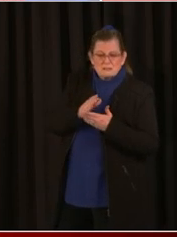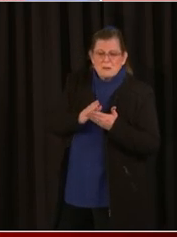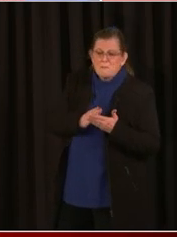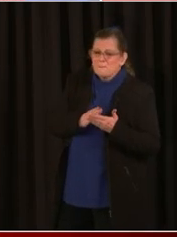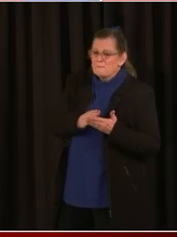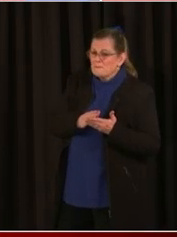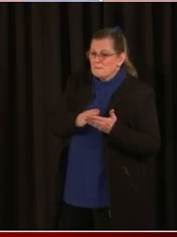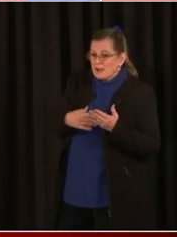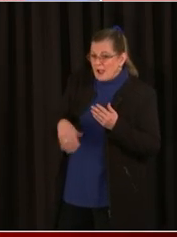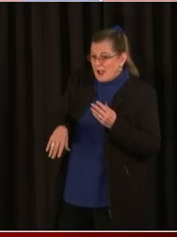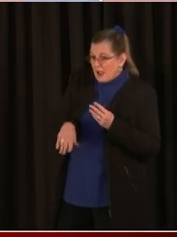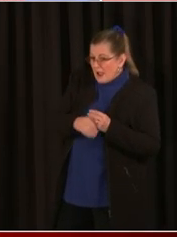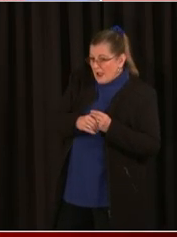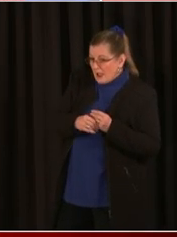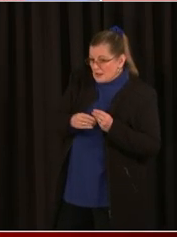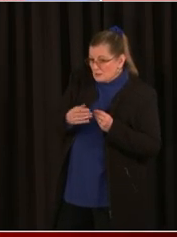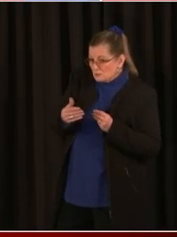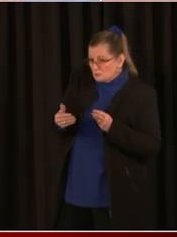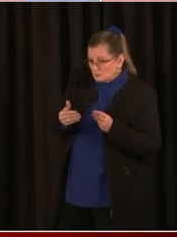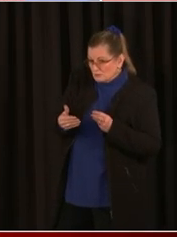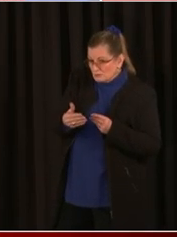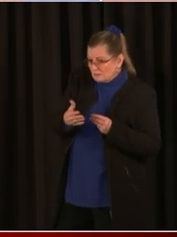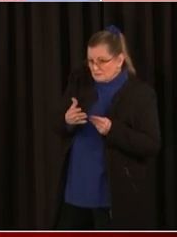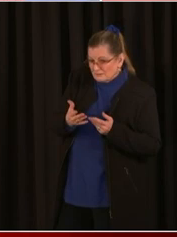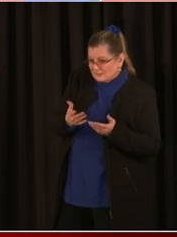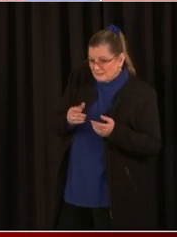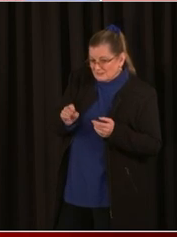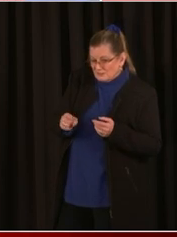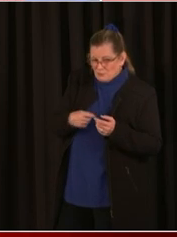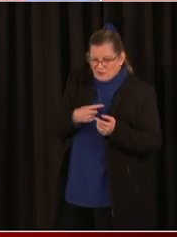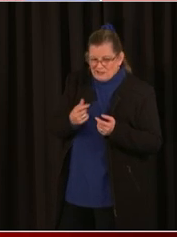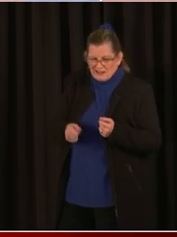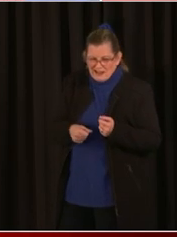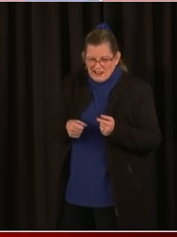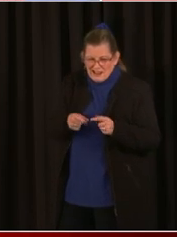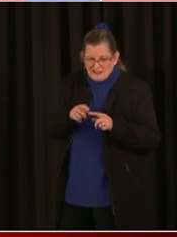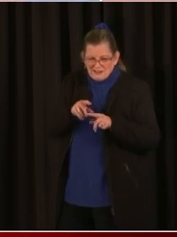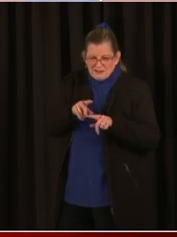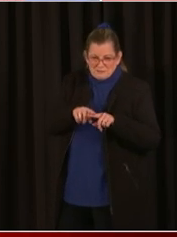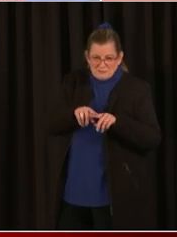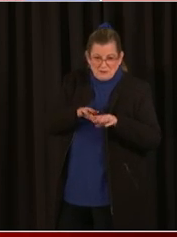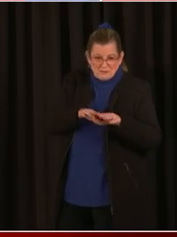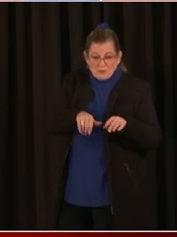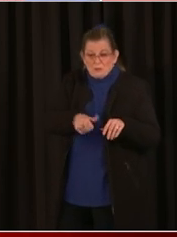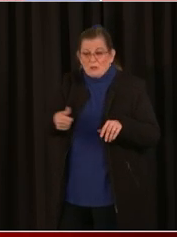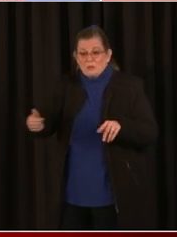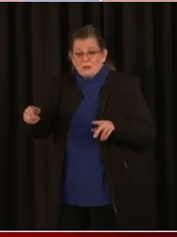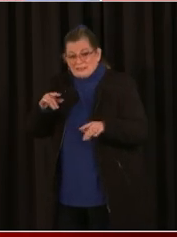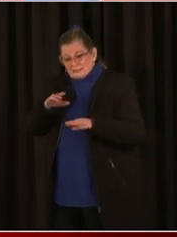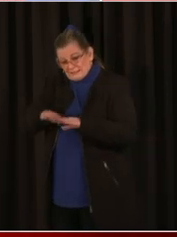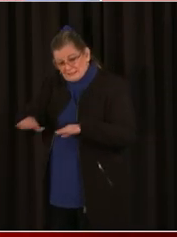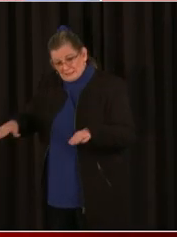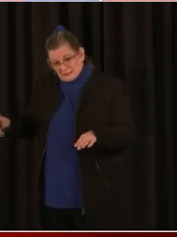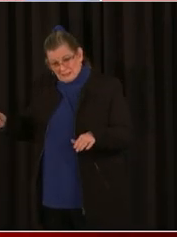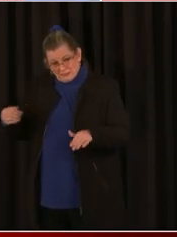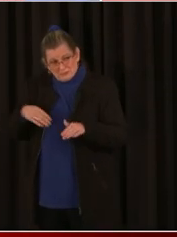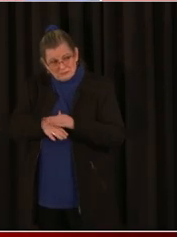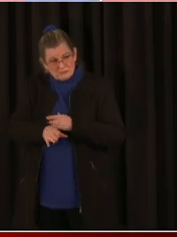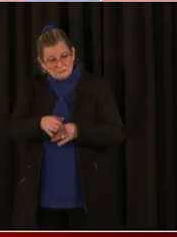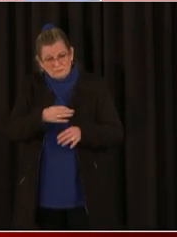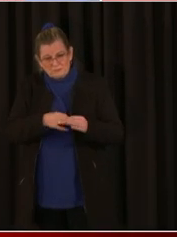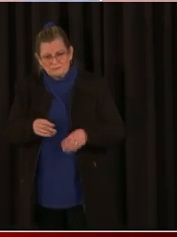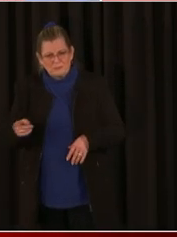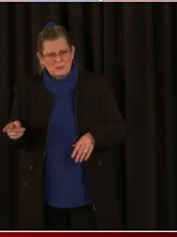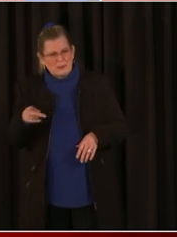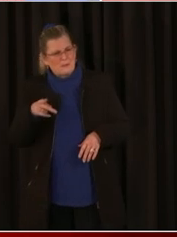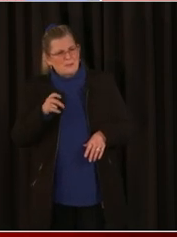some ads or some ads depending on if another kid moves around.